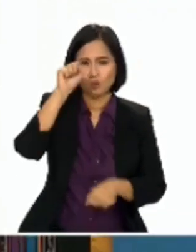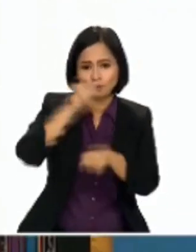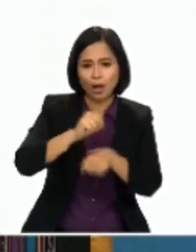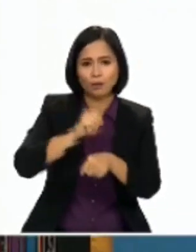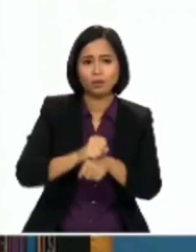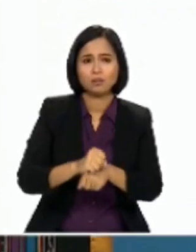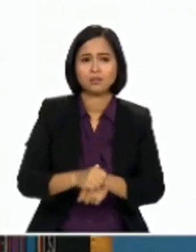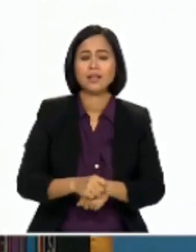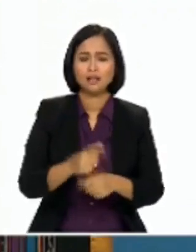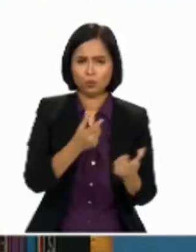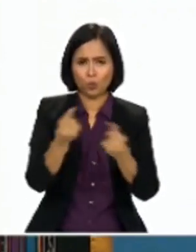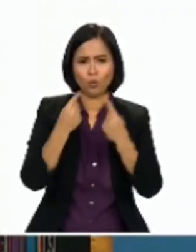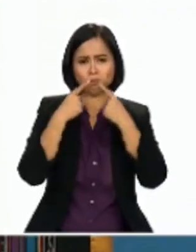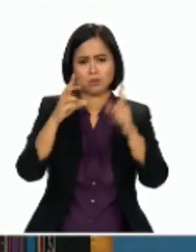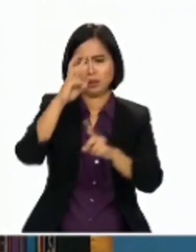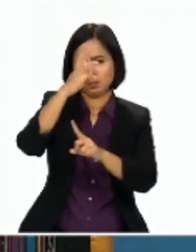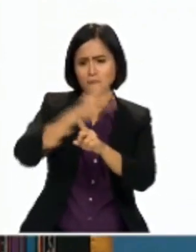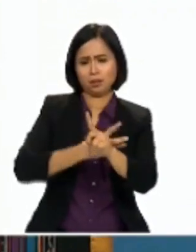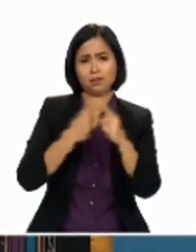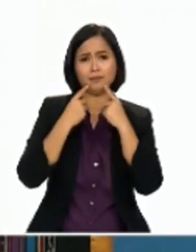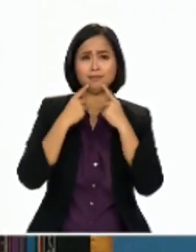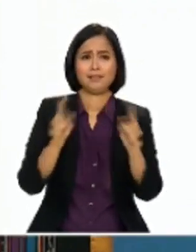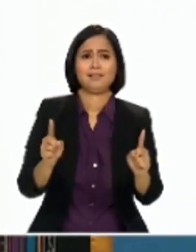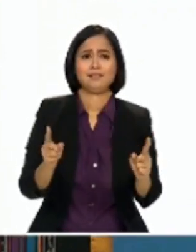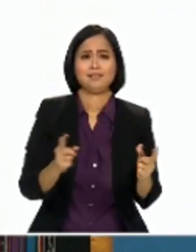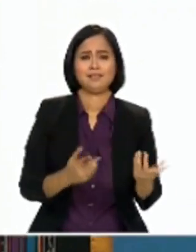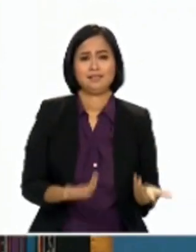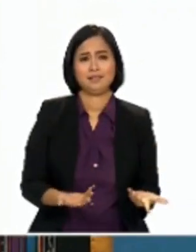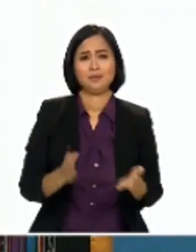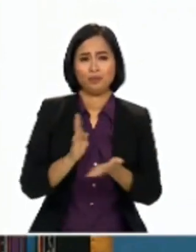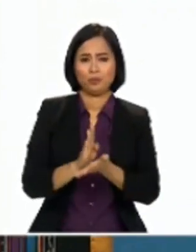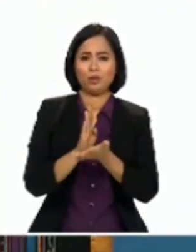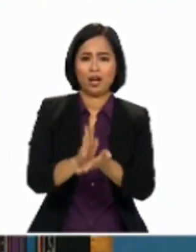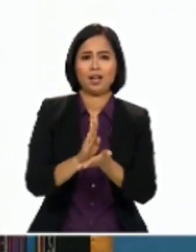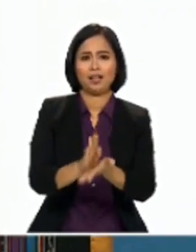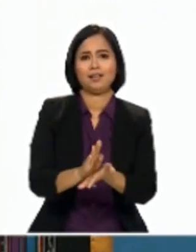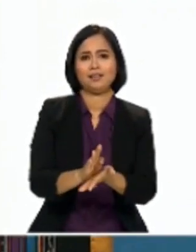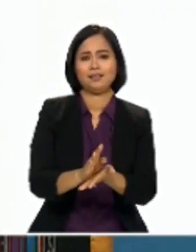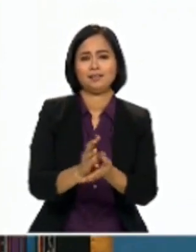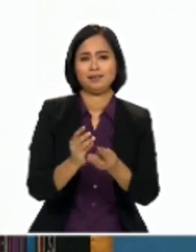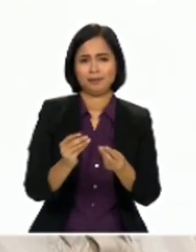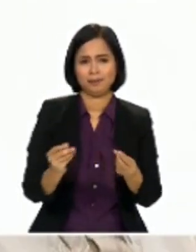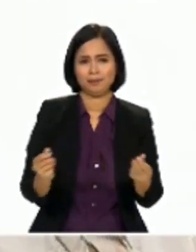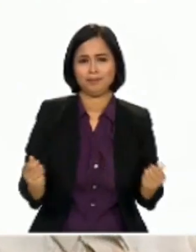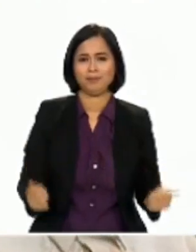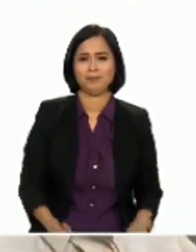they did it in 6 months' time. Of course, with